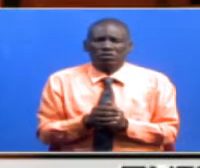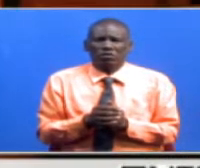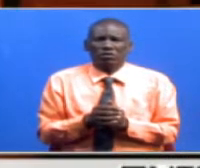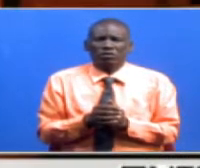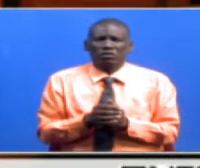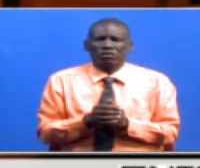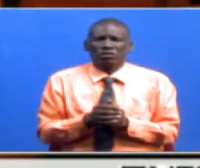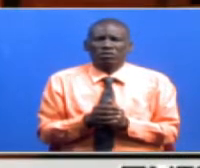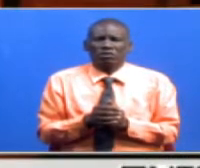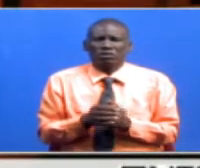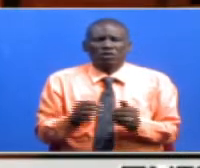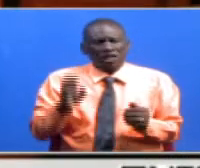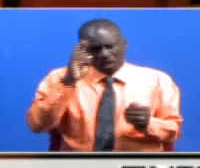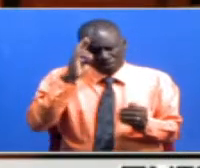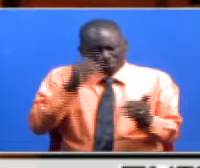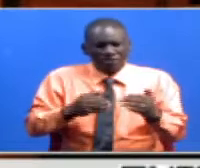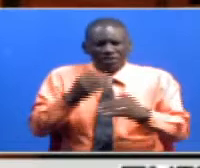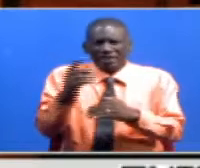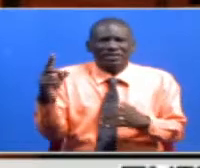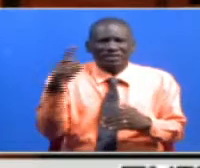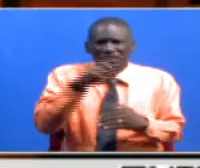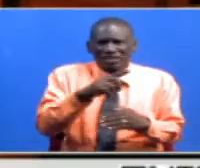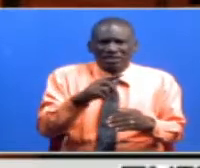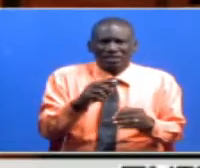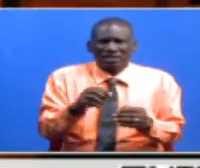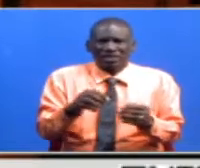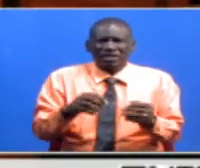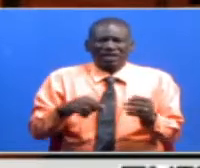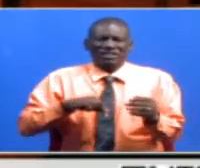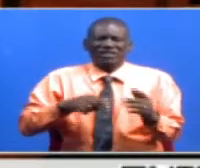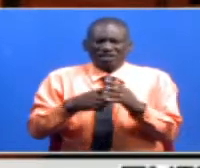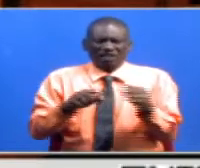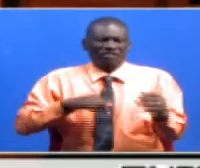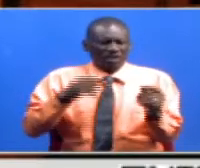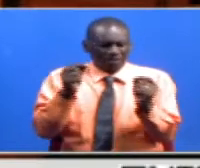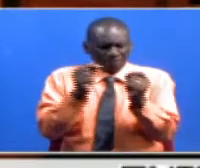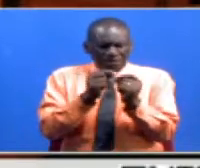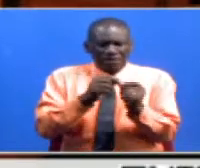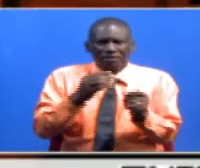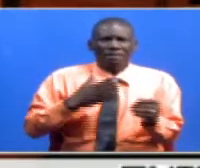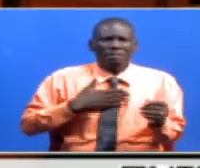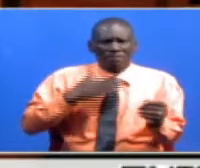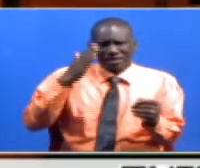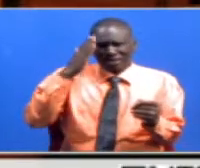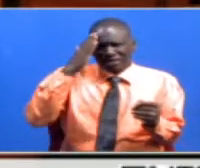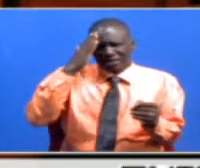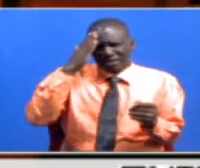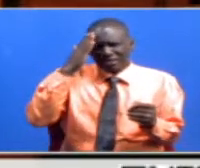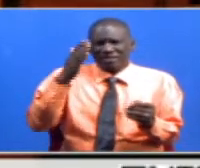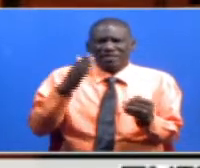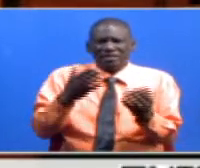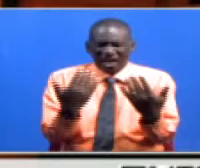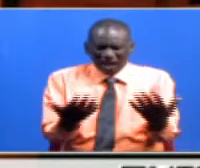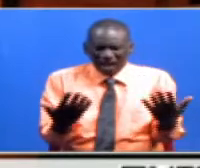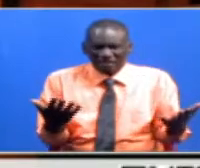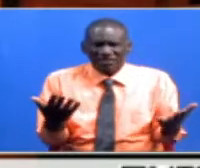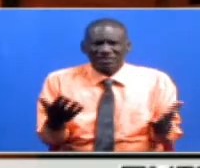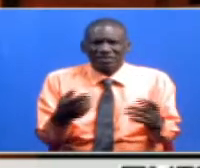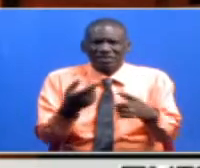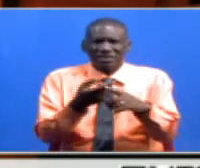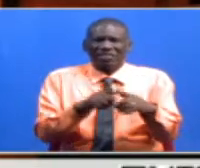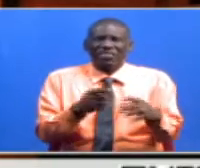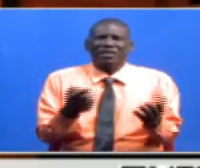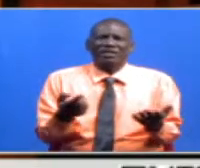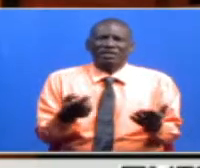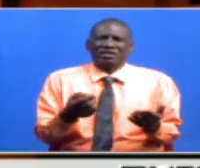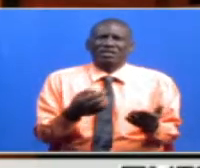I remember that next day is when the pain started. I started feeling the pain, my head, my hands, and then I